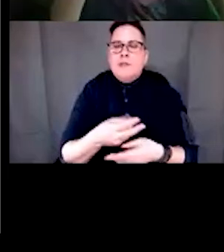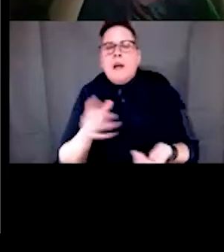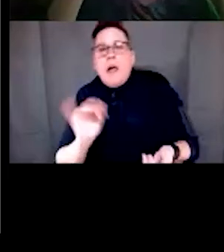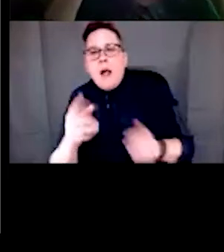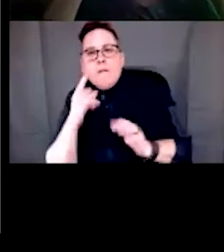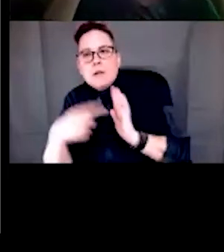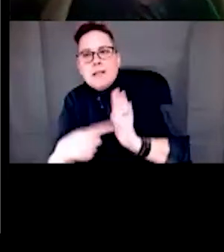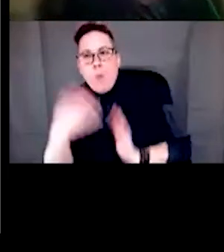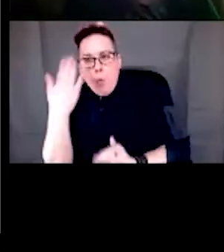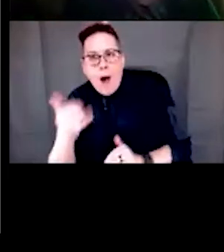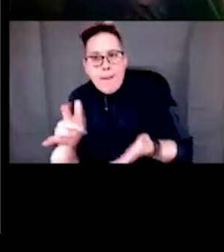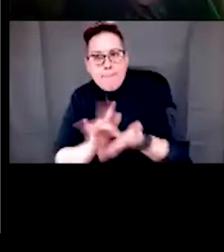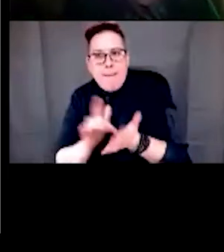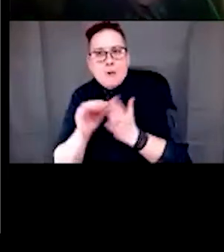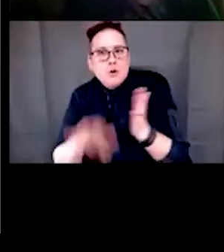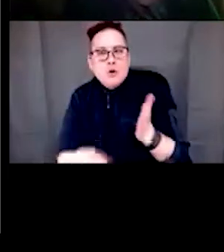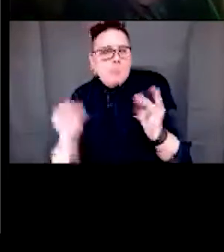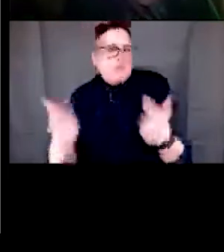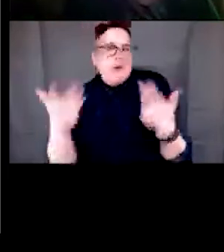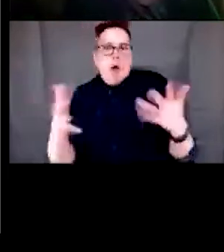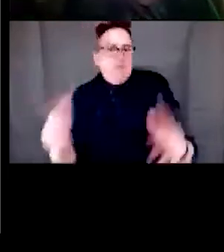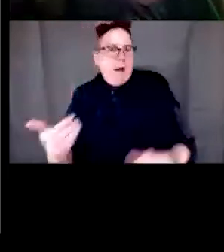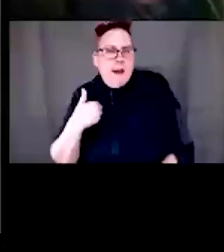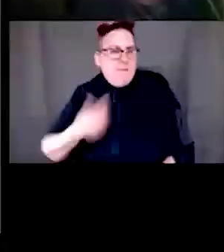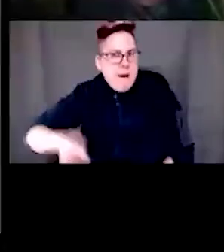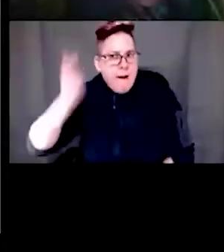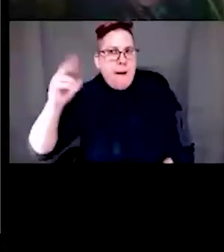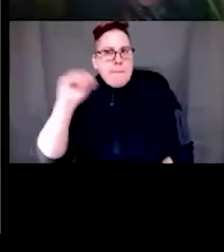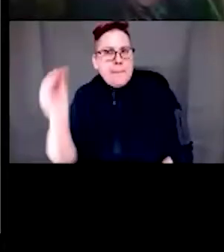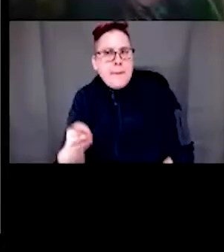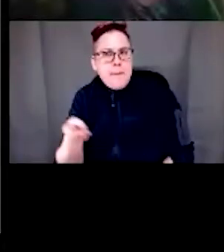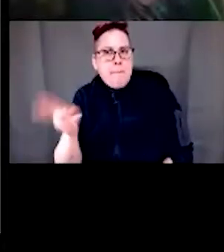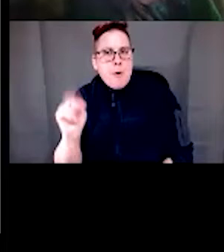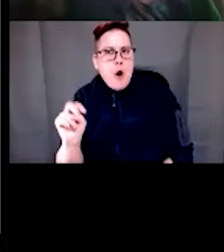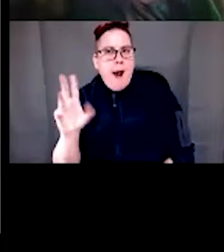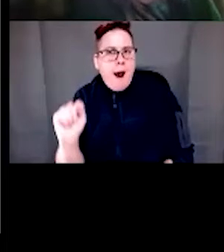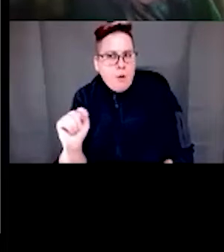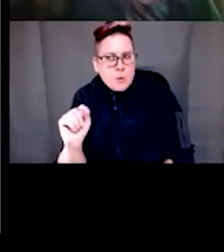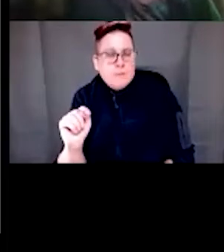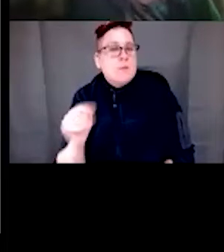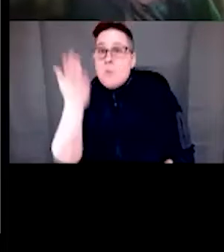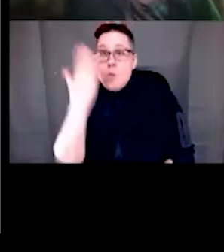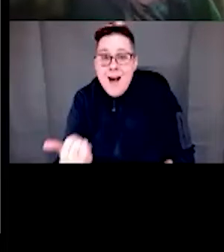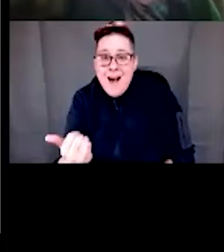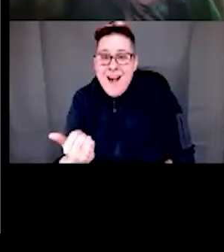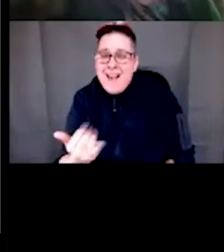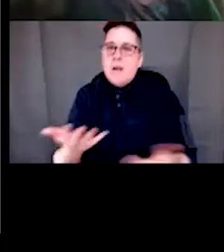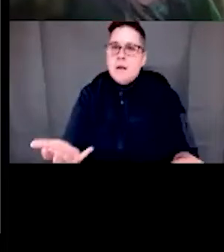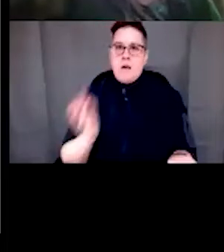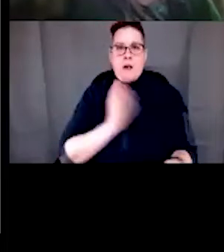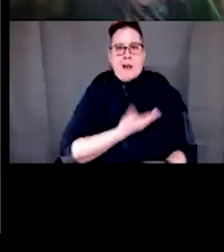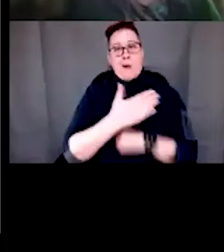would immediately be experiencing at such high rates burnout, is because in our